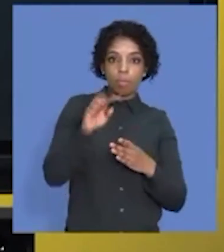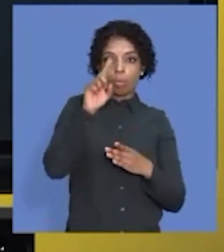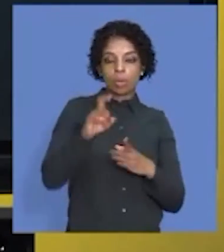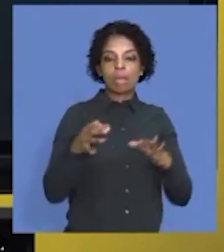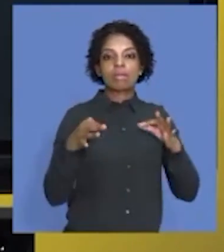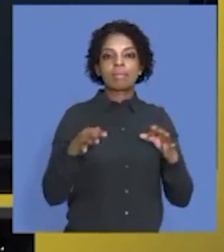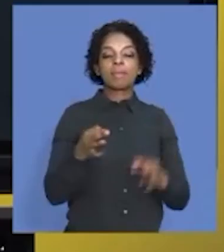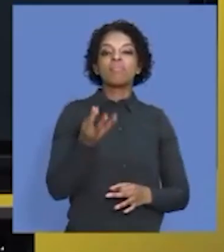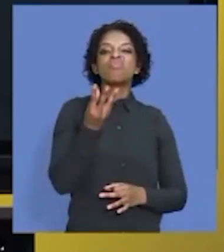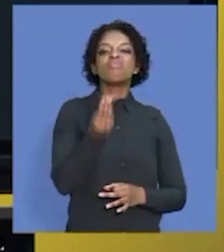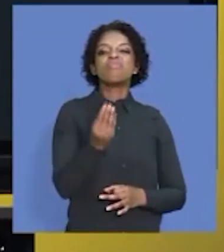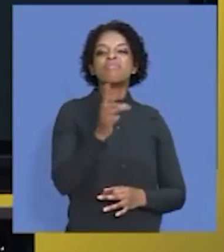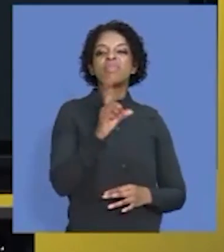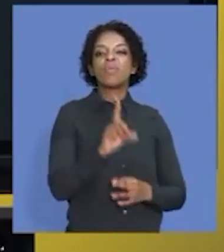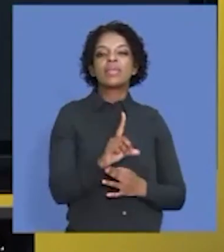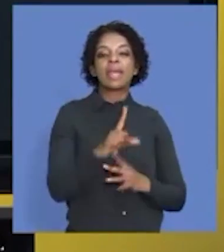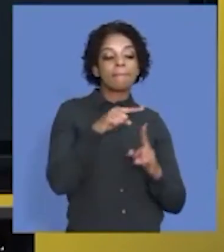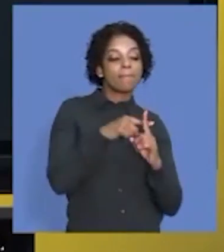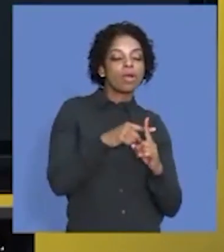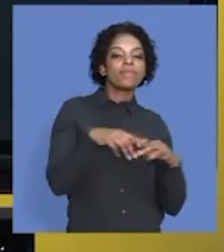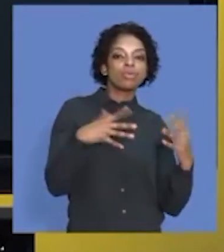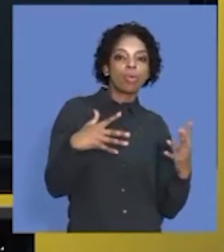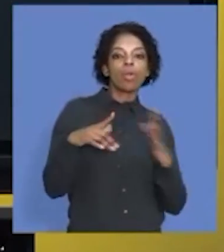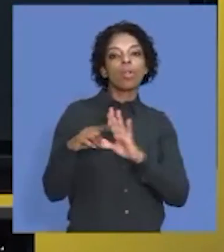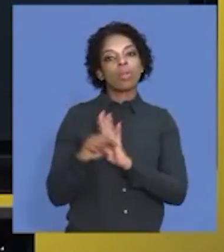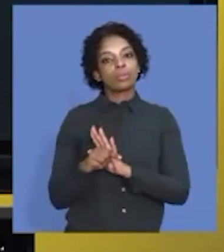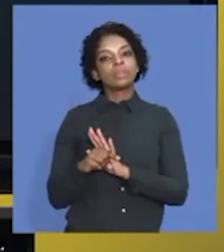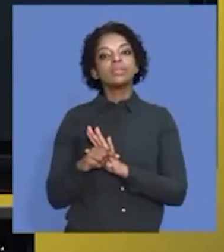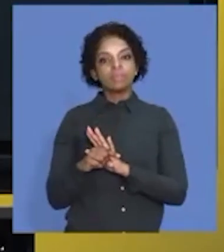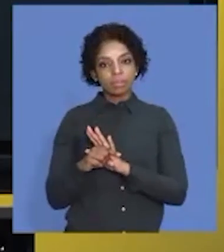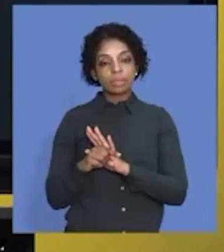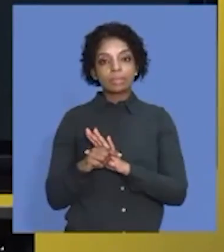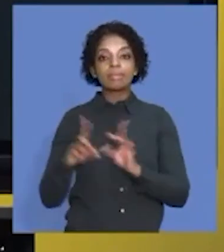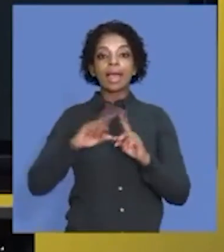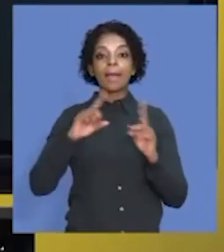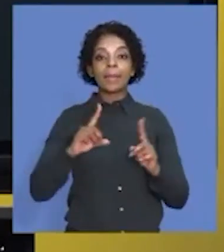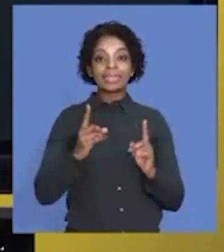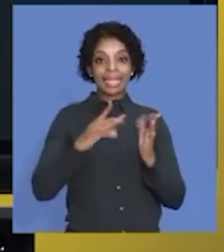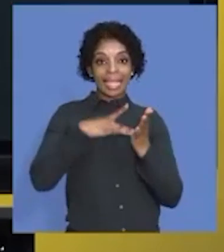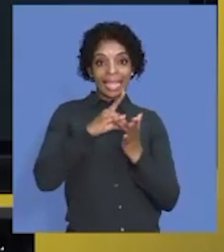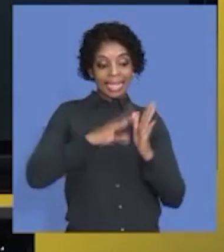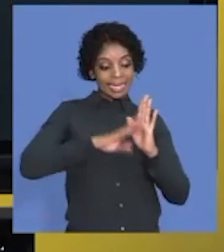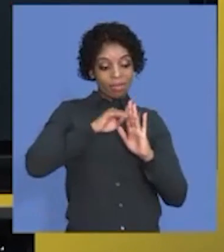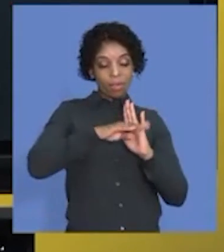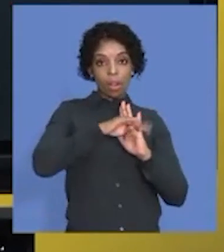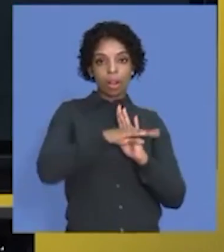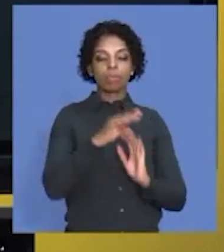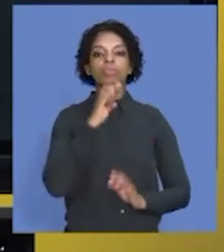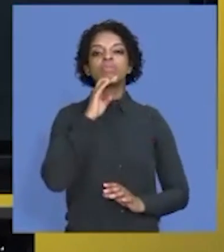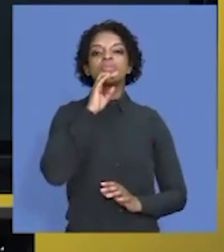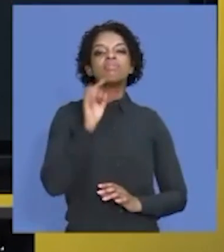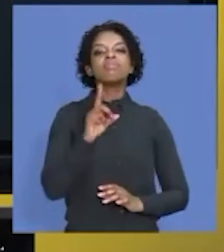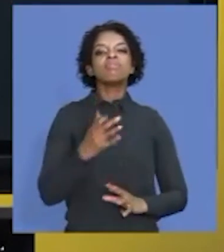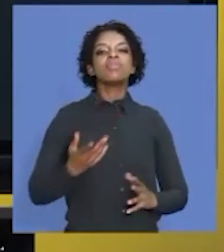a profit or a loss on sale of asset. But as far as cash flow is concerned, we will dispose of the asset